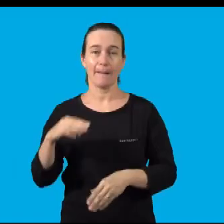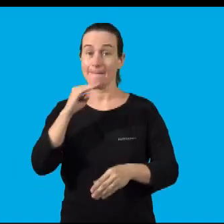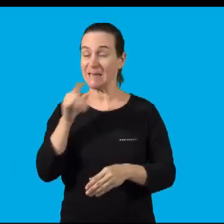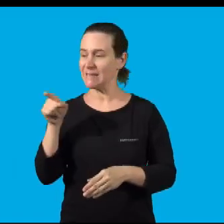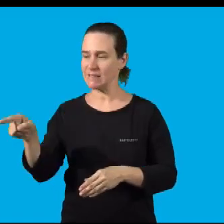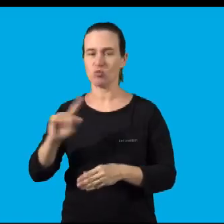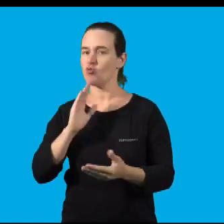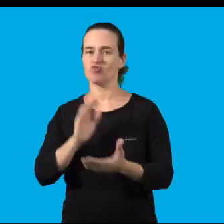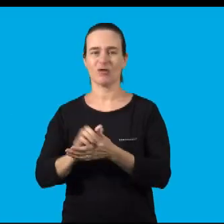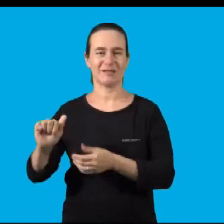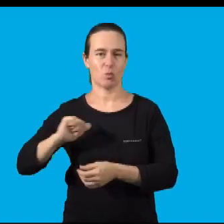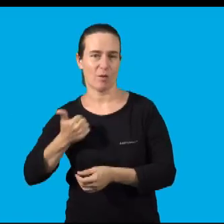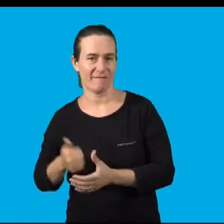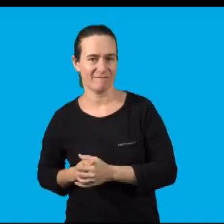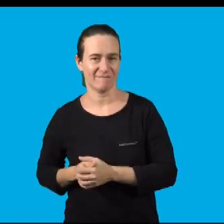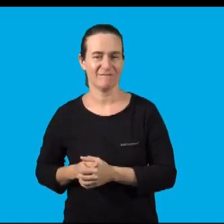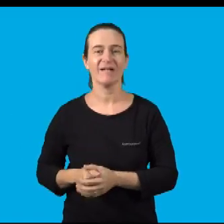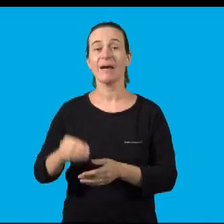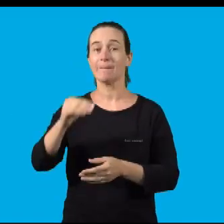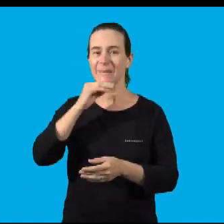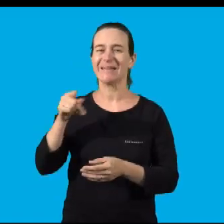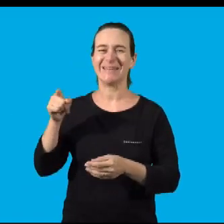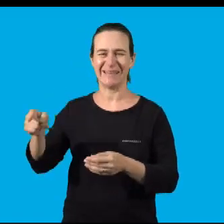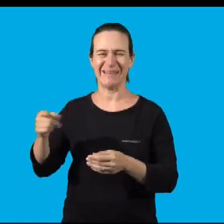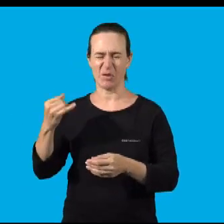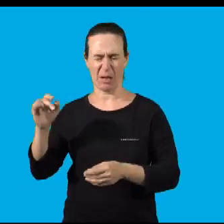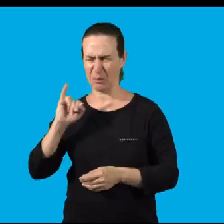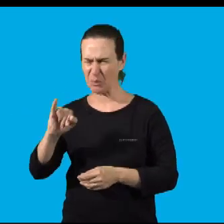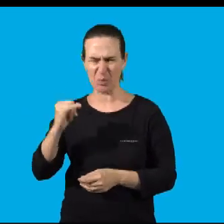Othello to mistrust Desdemona and ultimately succumb to